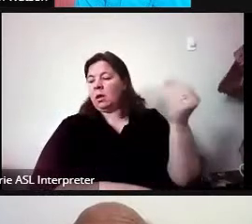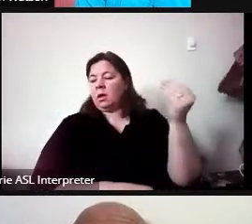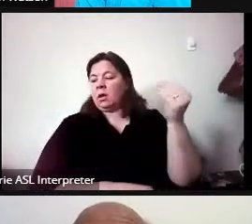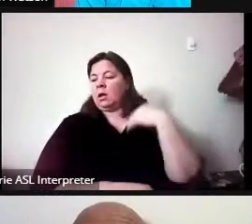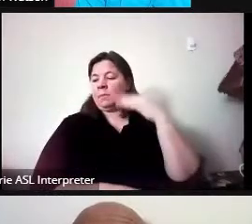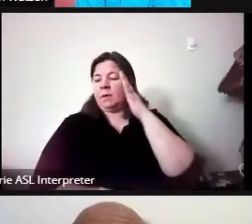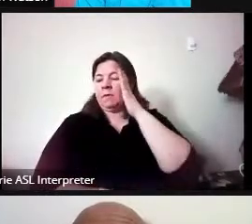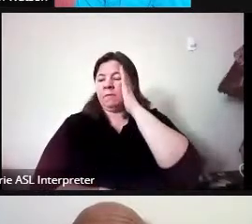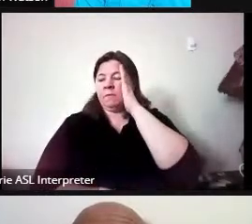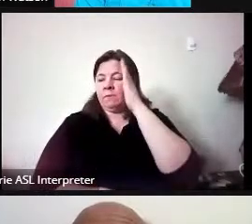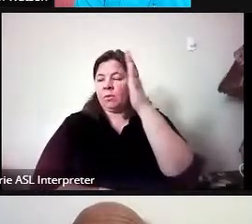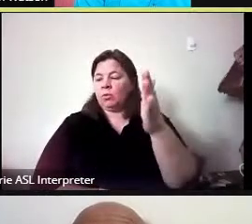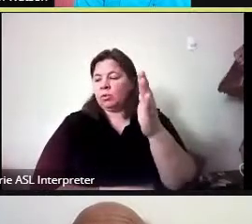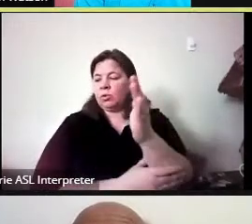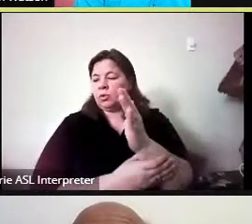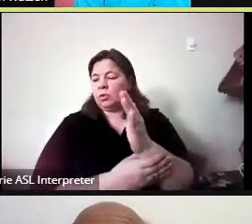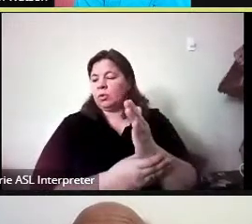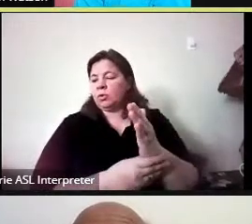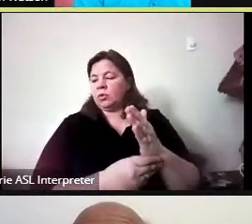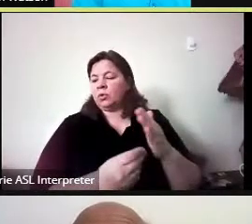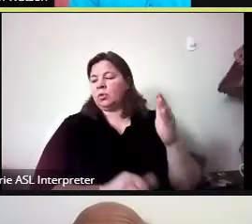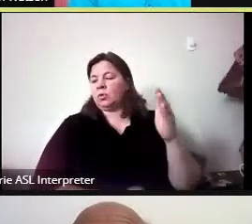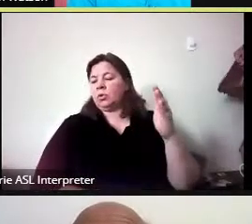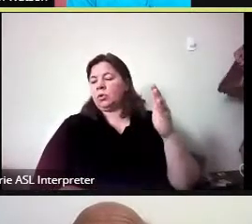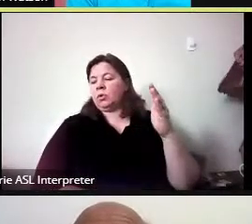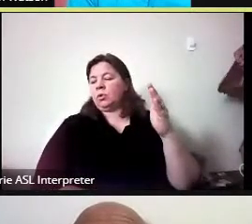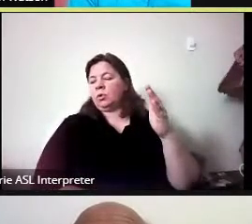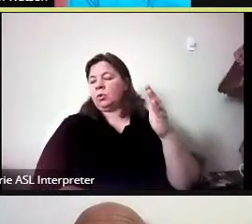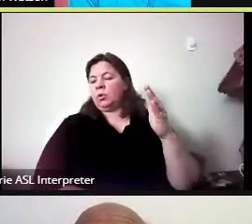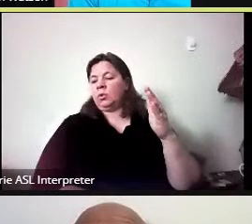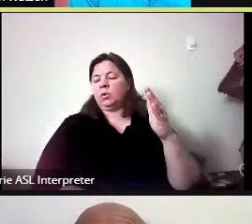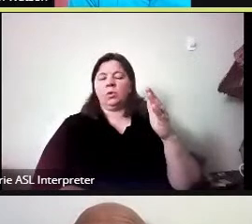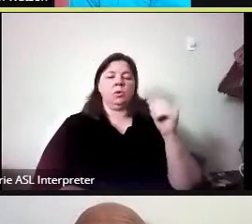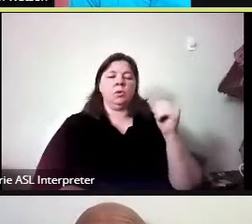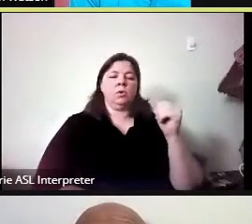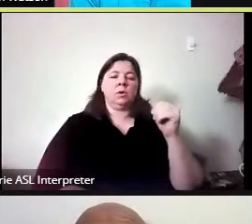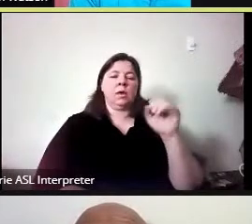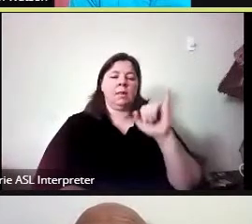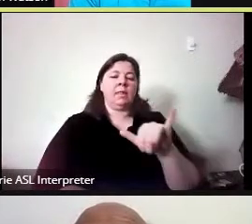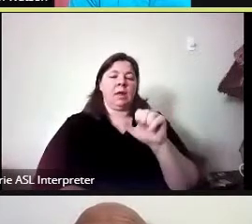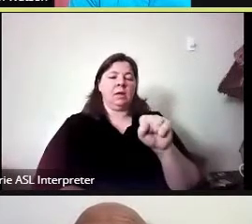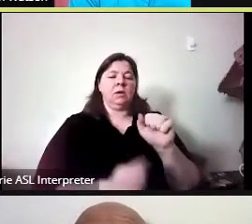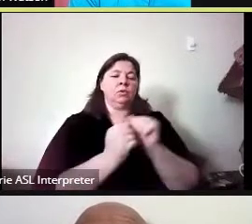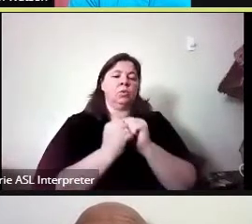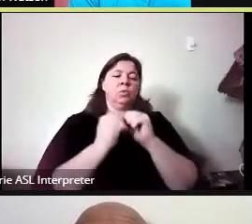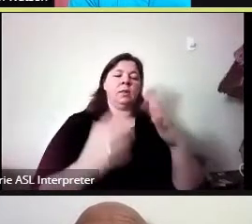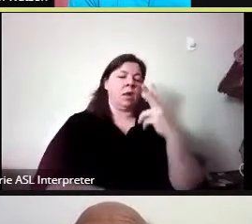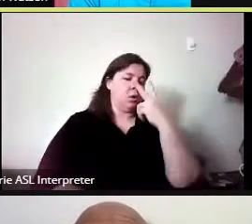be meeting him. Yeah, thank you. Well, GURSMINDER, that is without a doubt